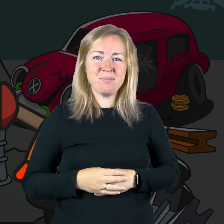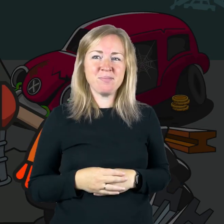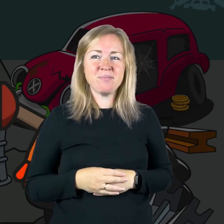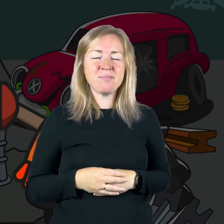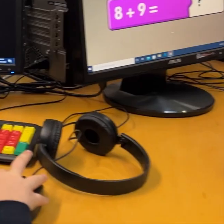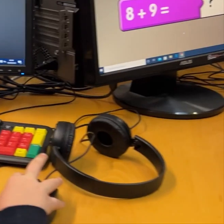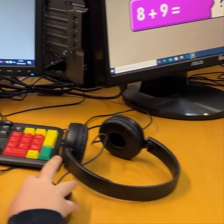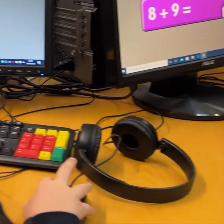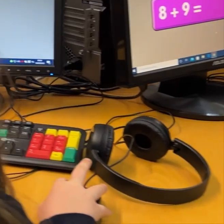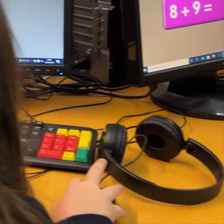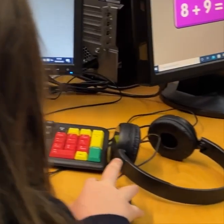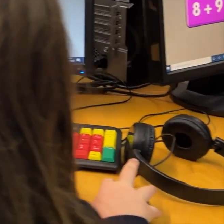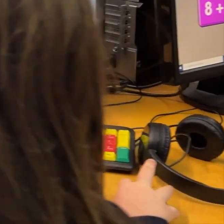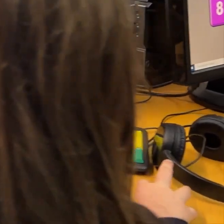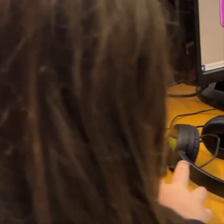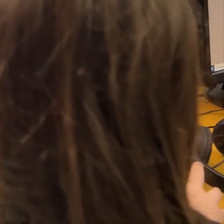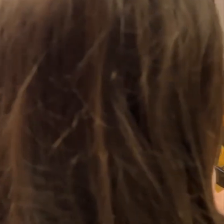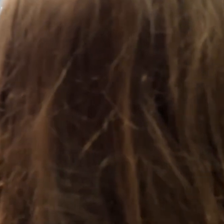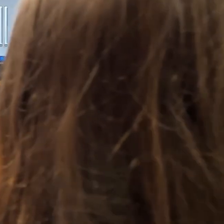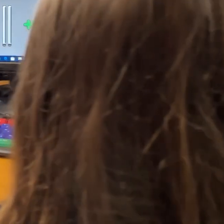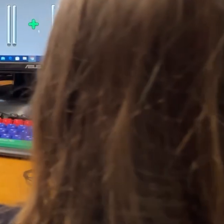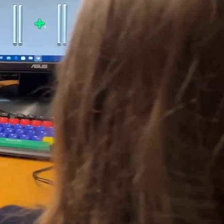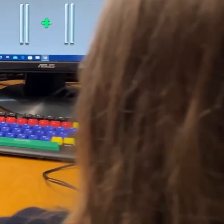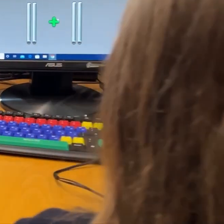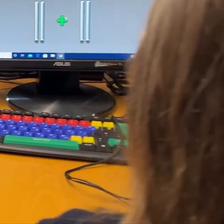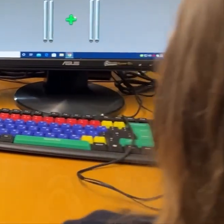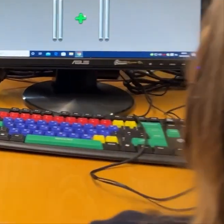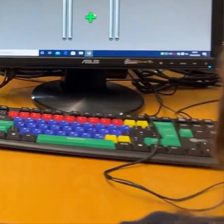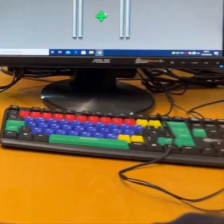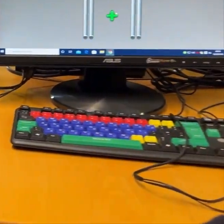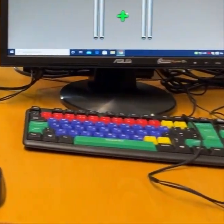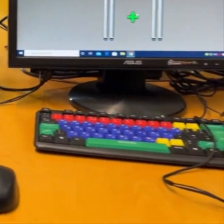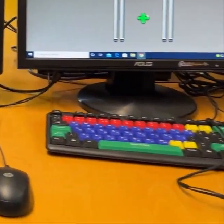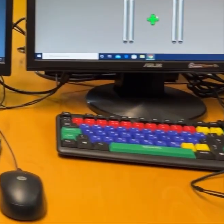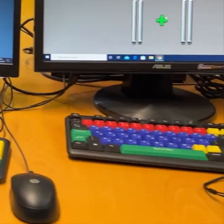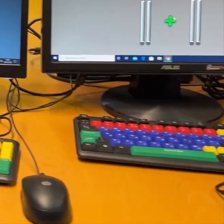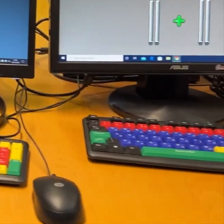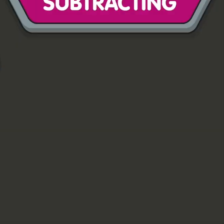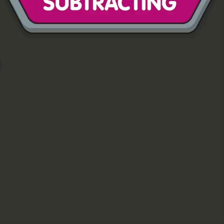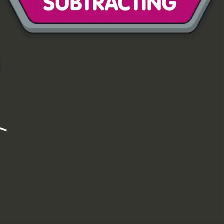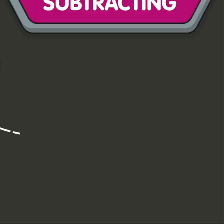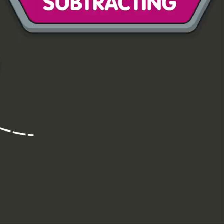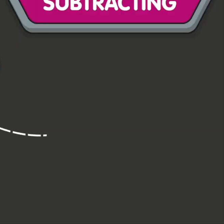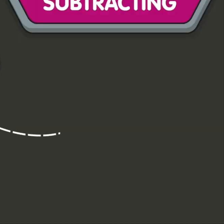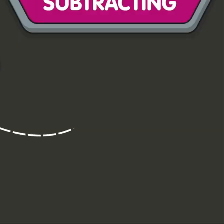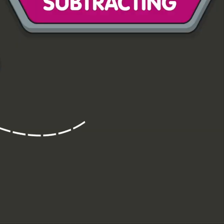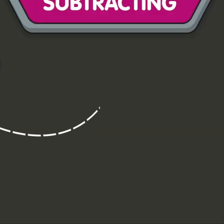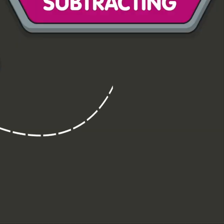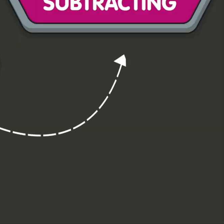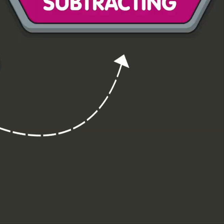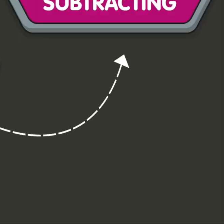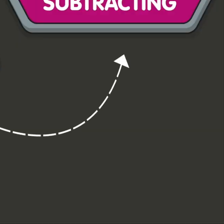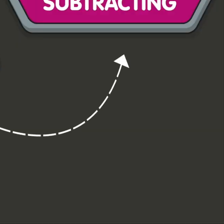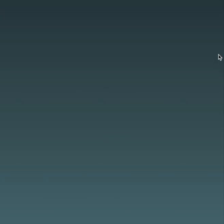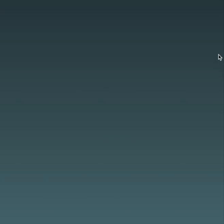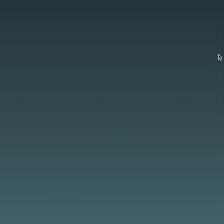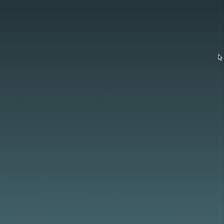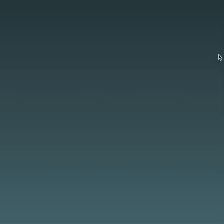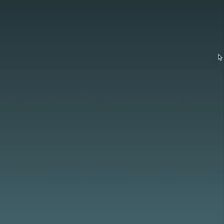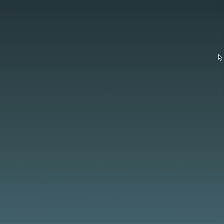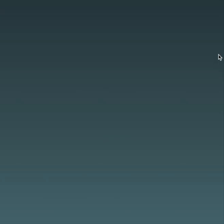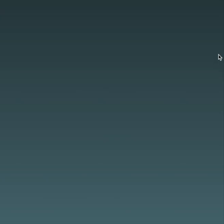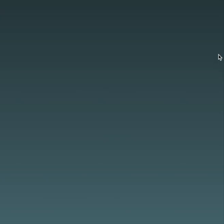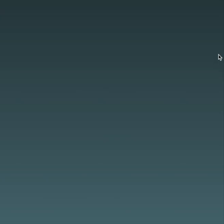time! NumBots is an engaging online maths program that focuses on helping children achieve the triple win